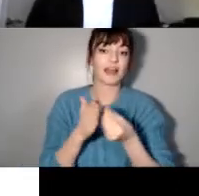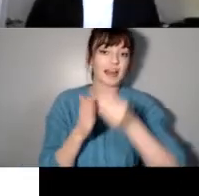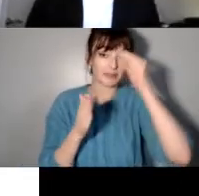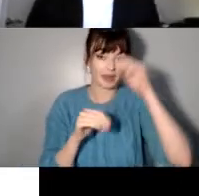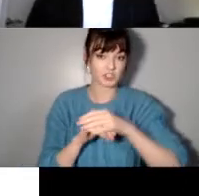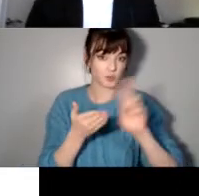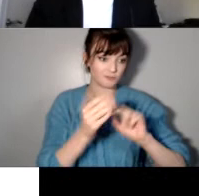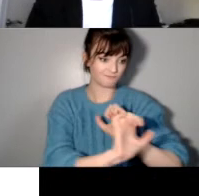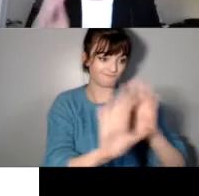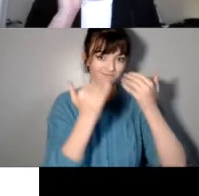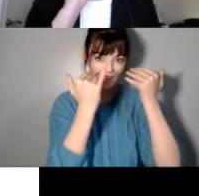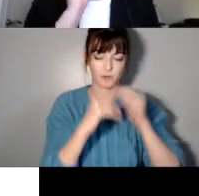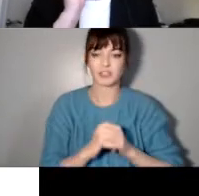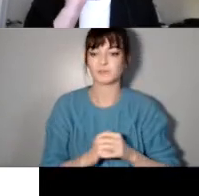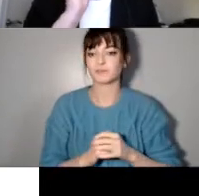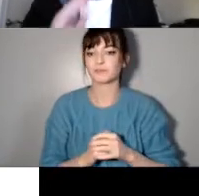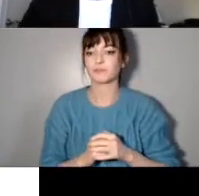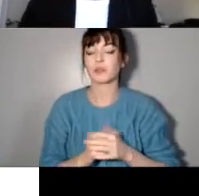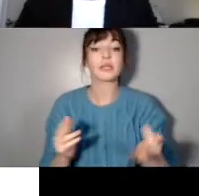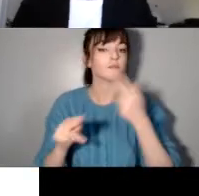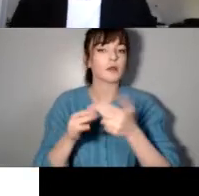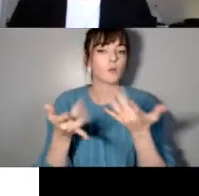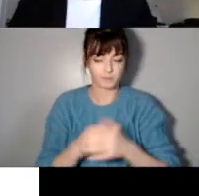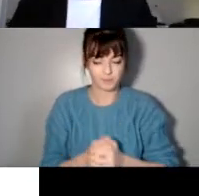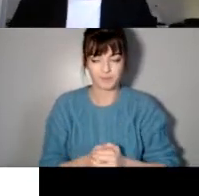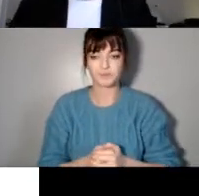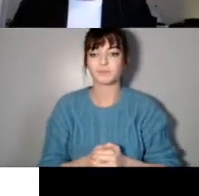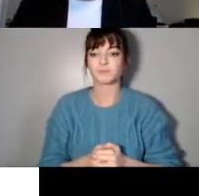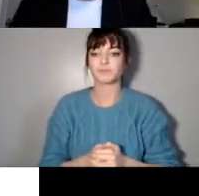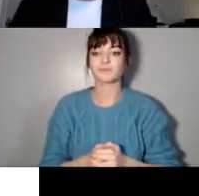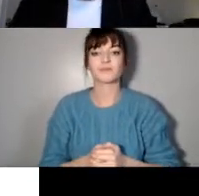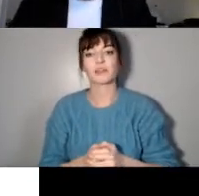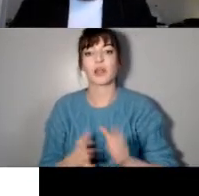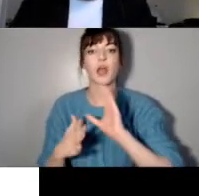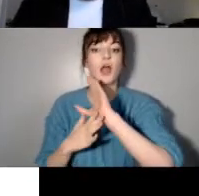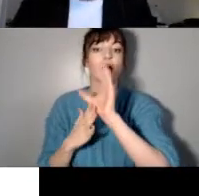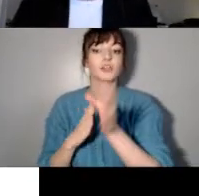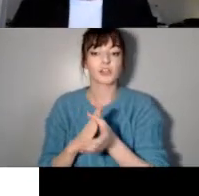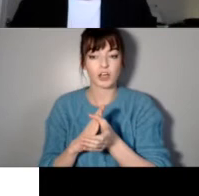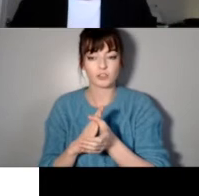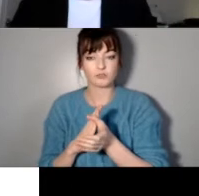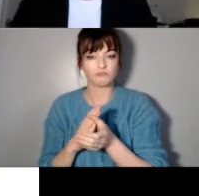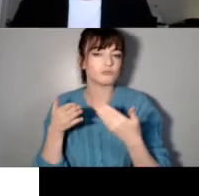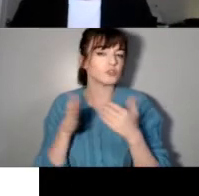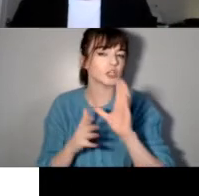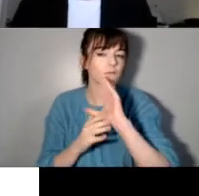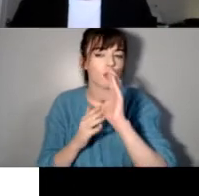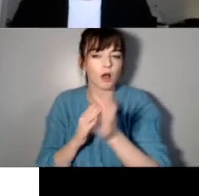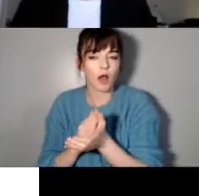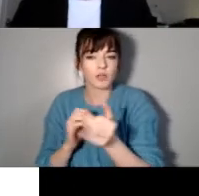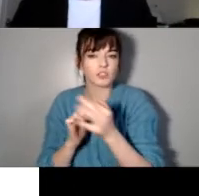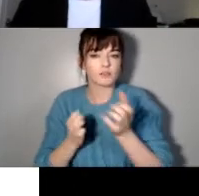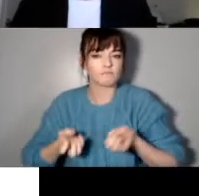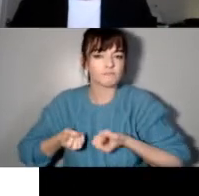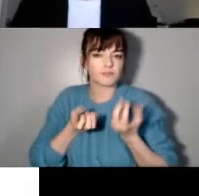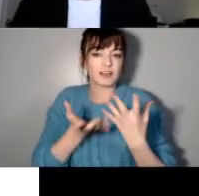So, the findings are that the cost uplift, the general cost uplift of providing services in